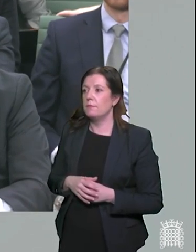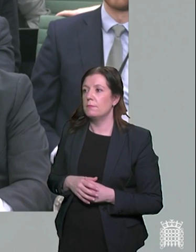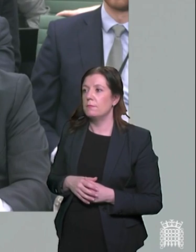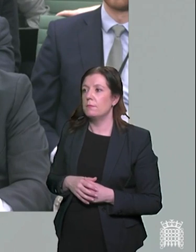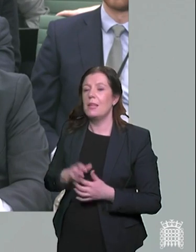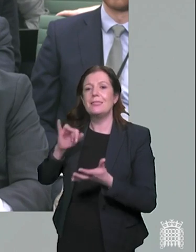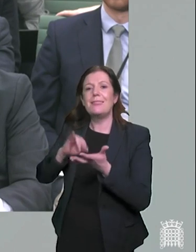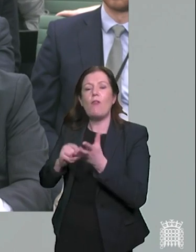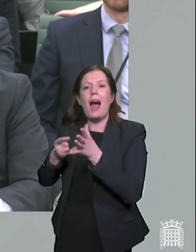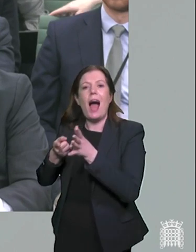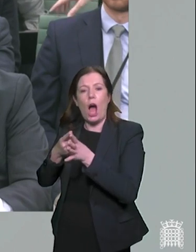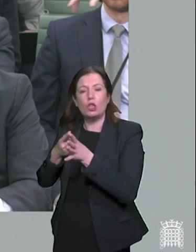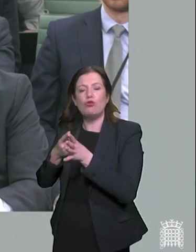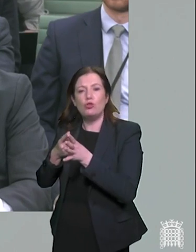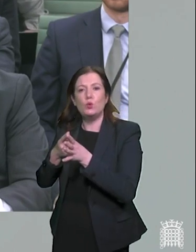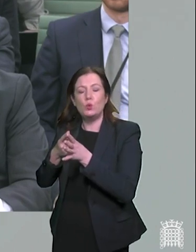Sarah and Andrew